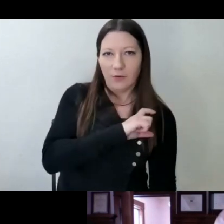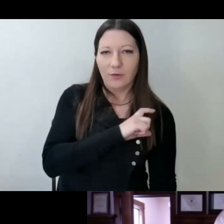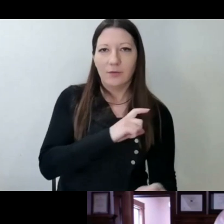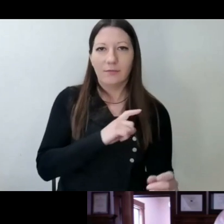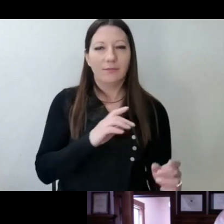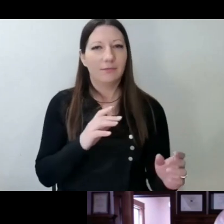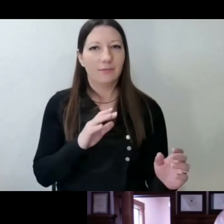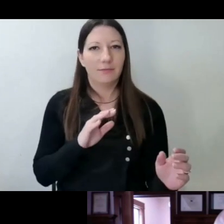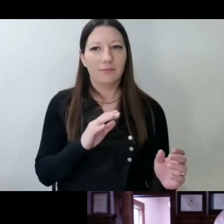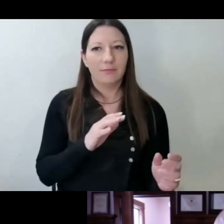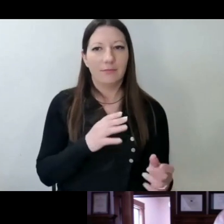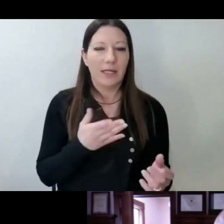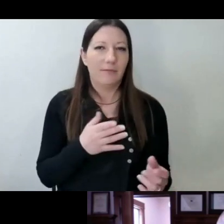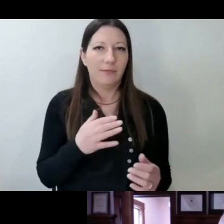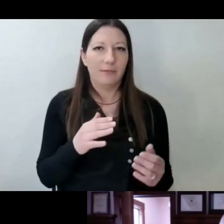in